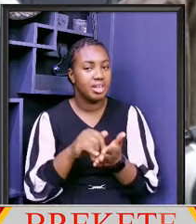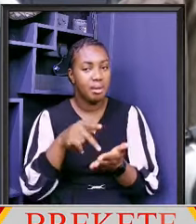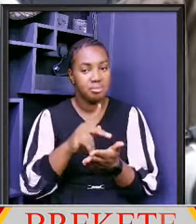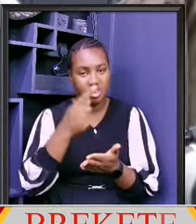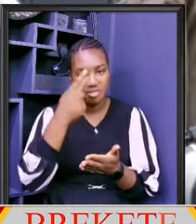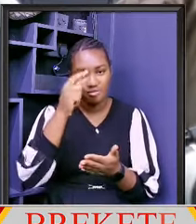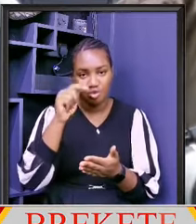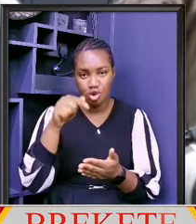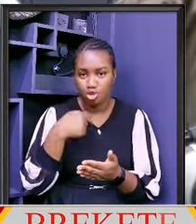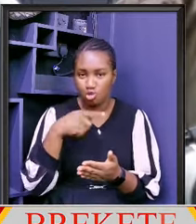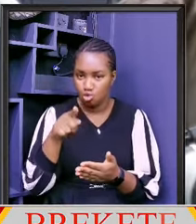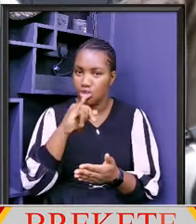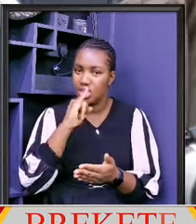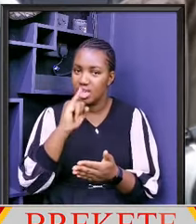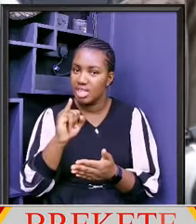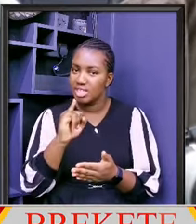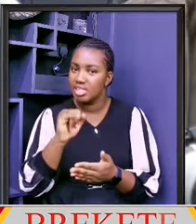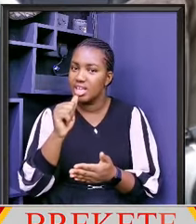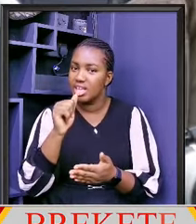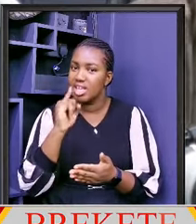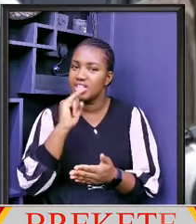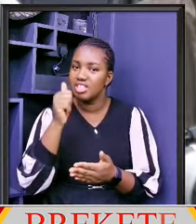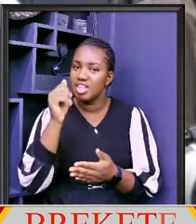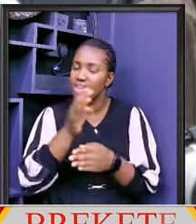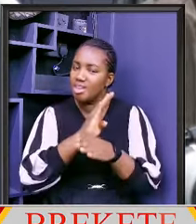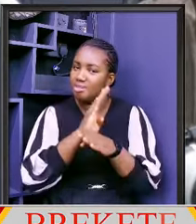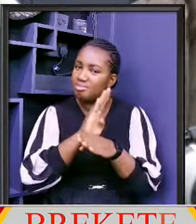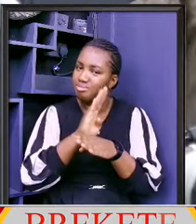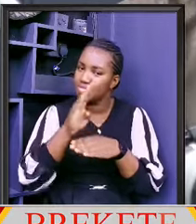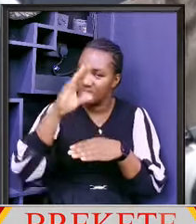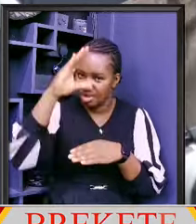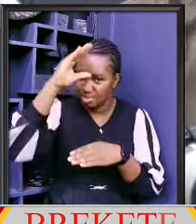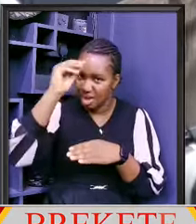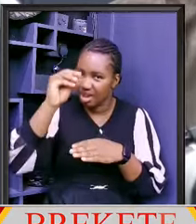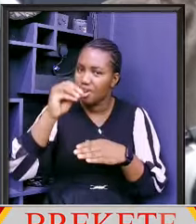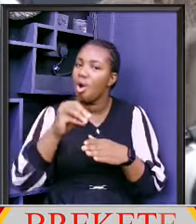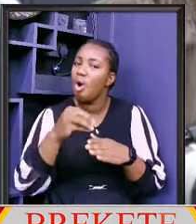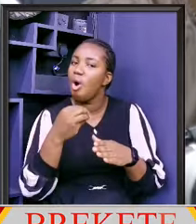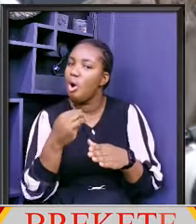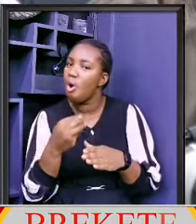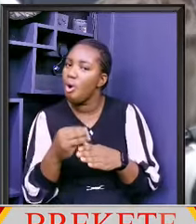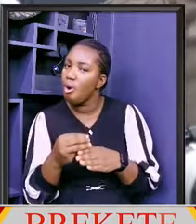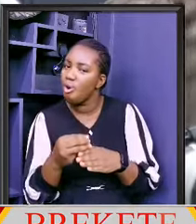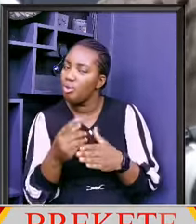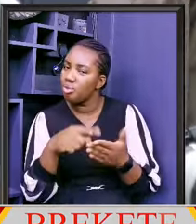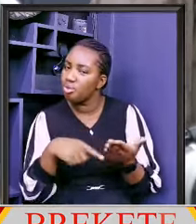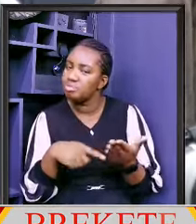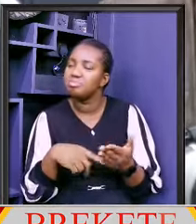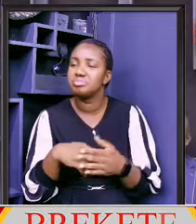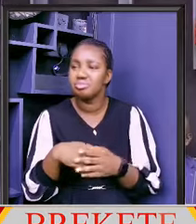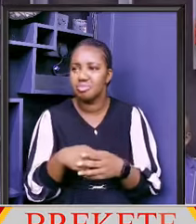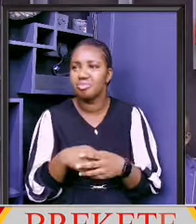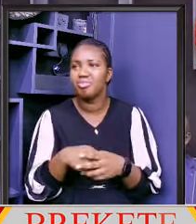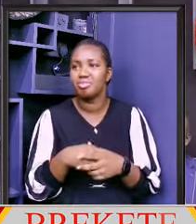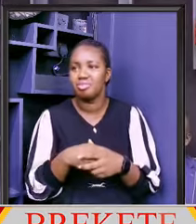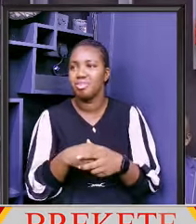businessman, I've been now worker. A politician. You know, say we are Okada, our partner. Native. So continue.